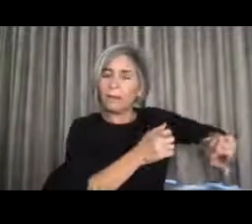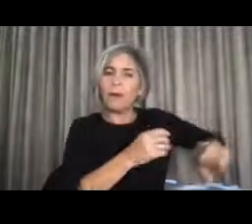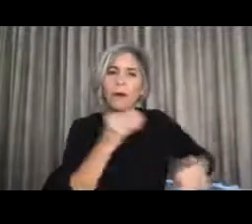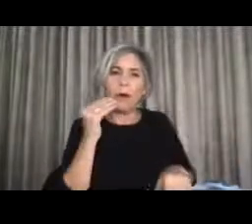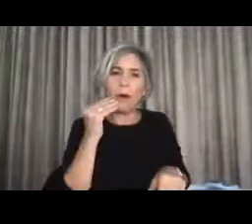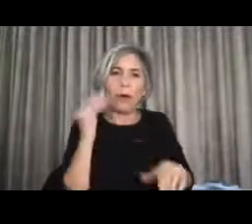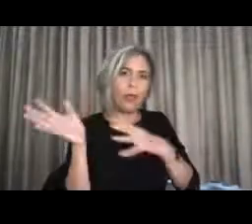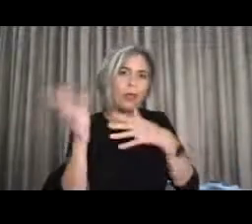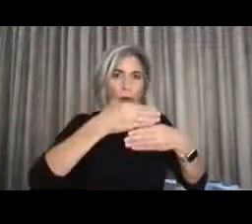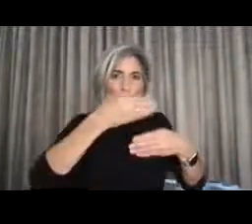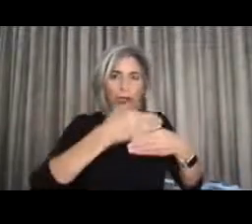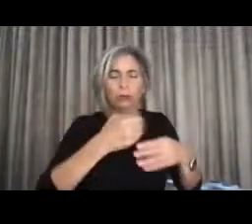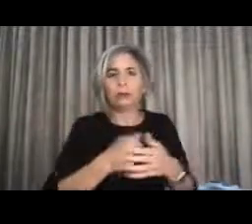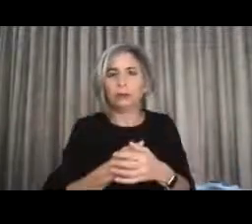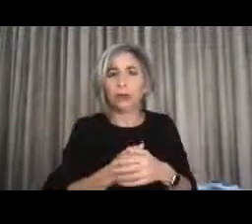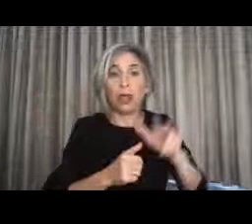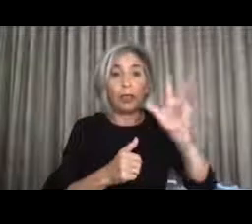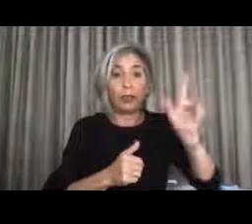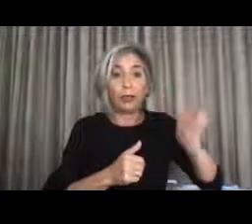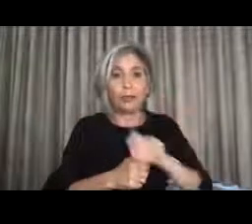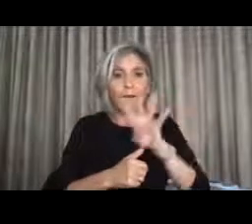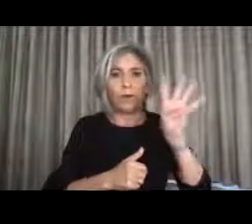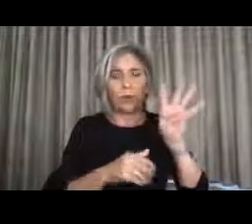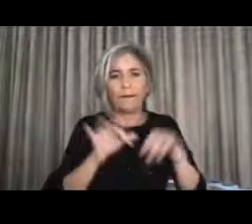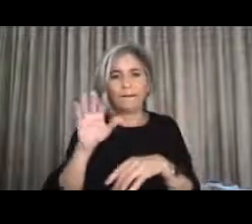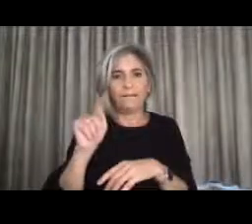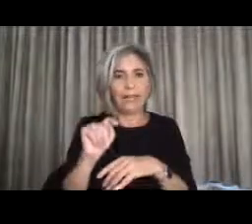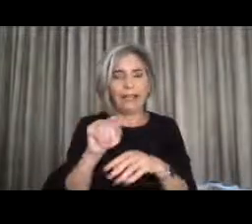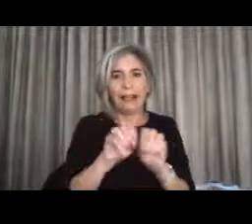3 to 4 foot clear space around the